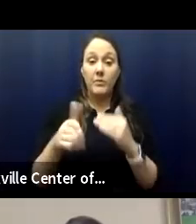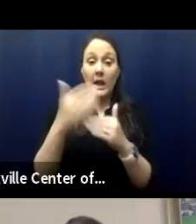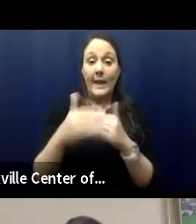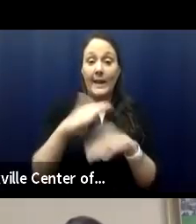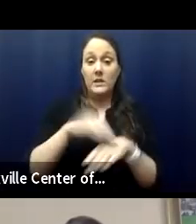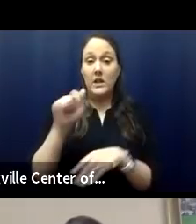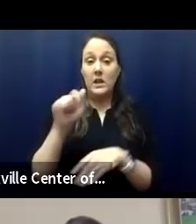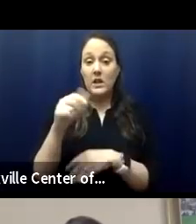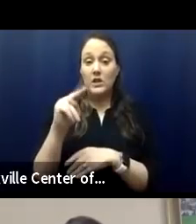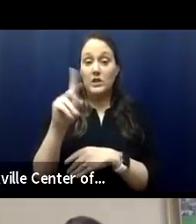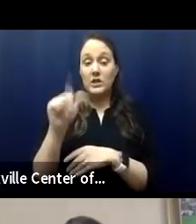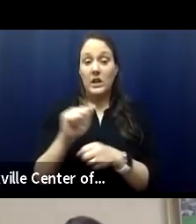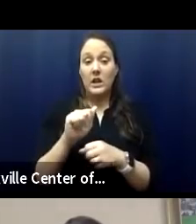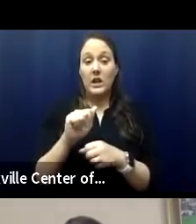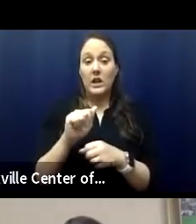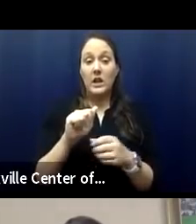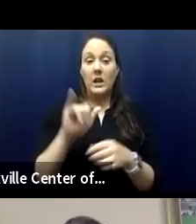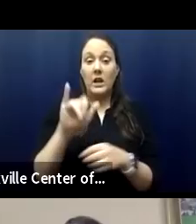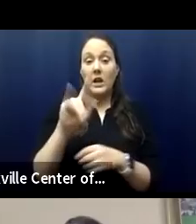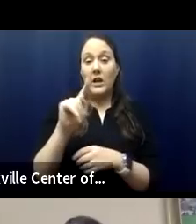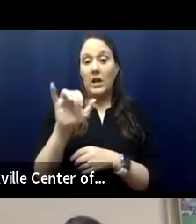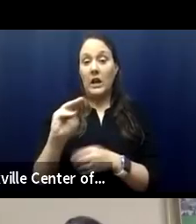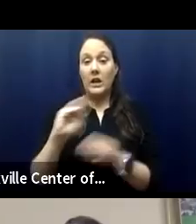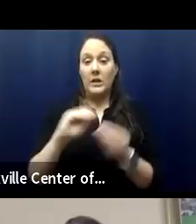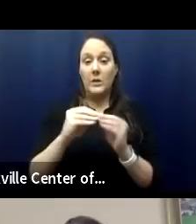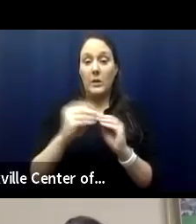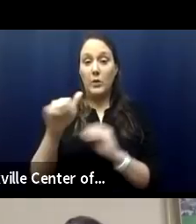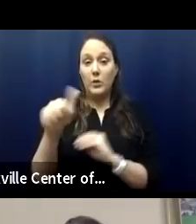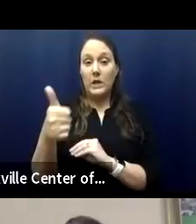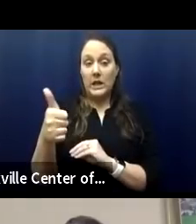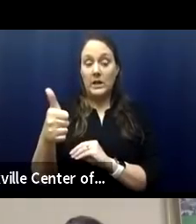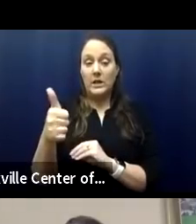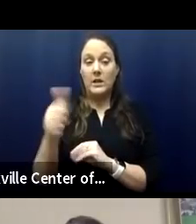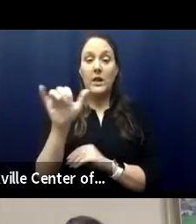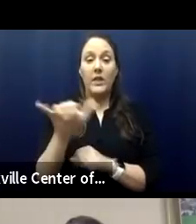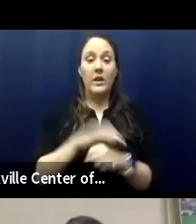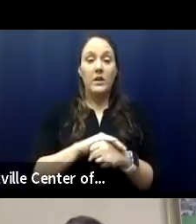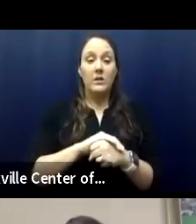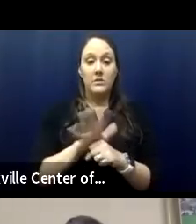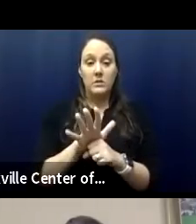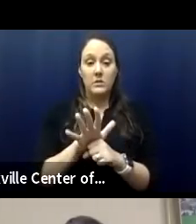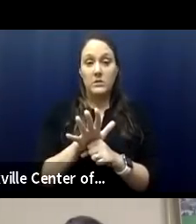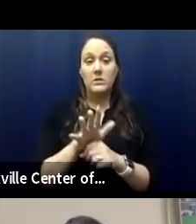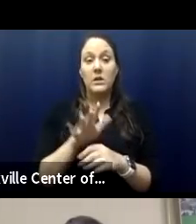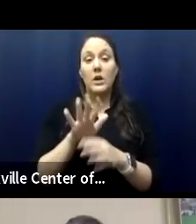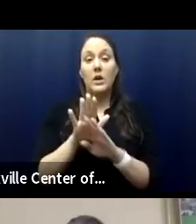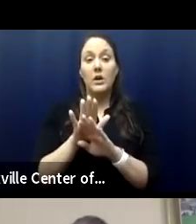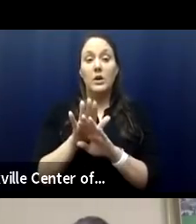COVID-19, item 10, which is COVID-19